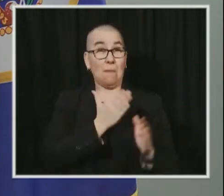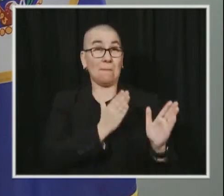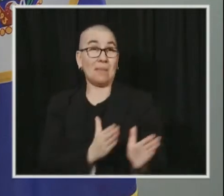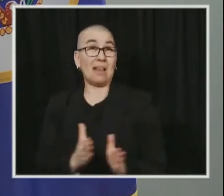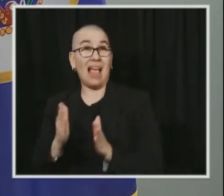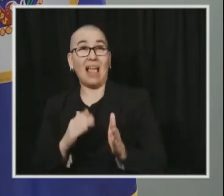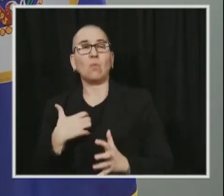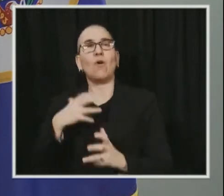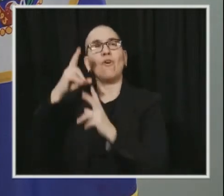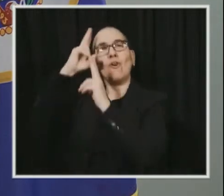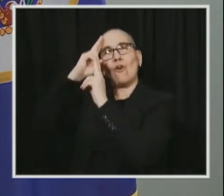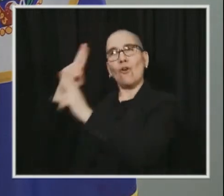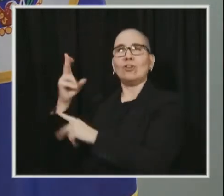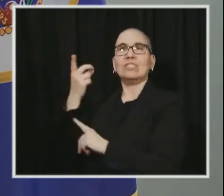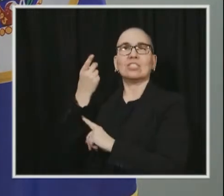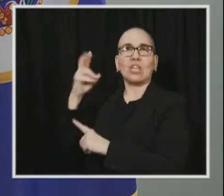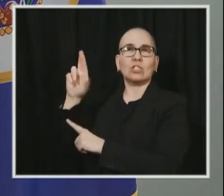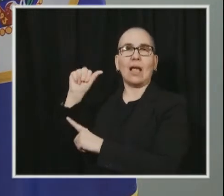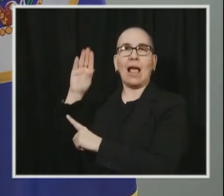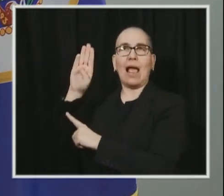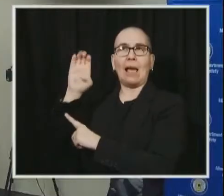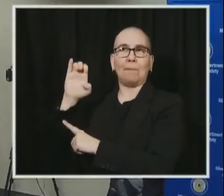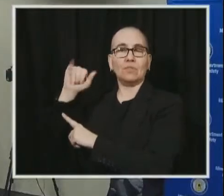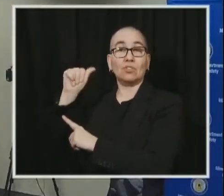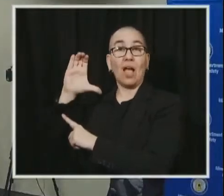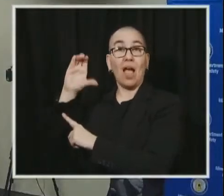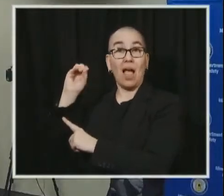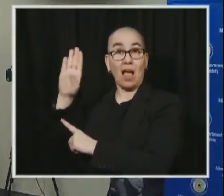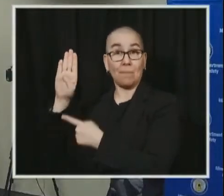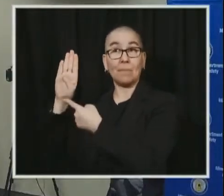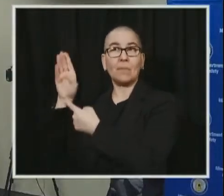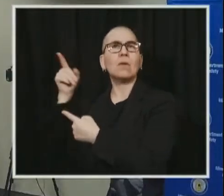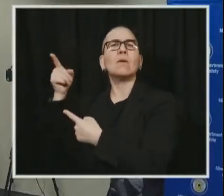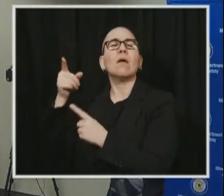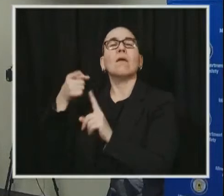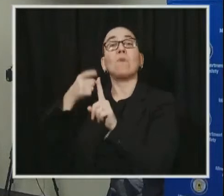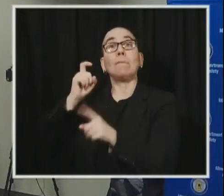Jacob. And Dr. Jacob is from mHealth Fairview.